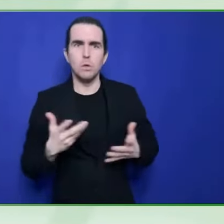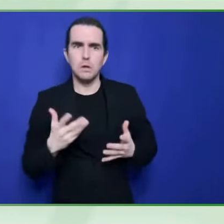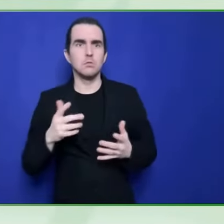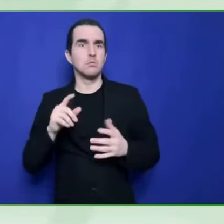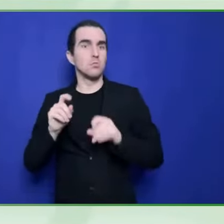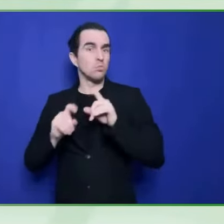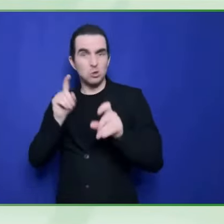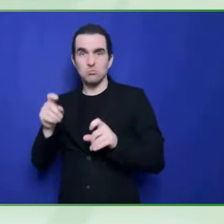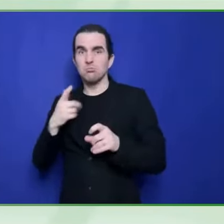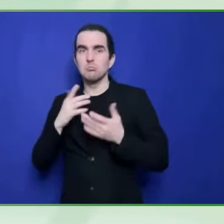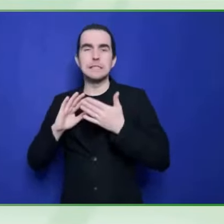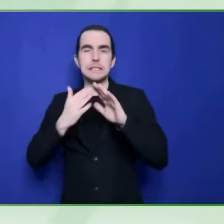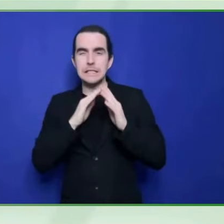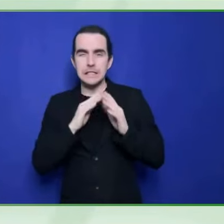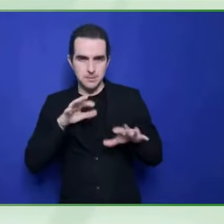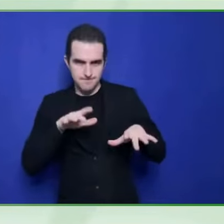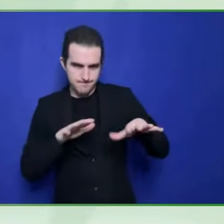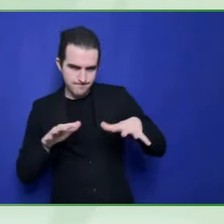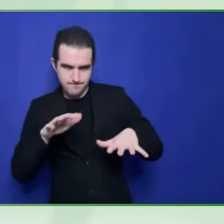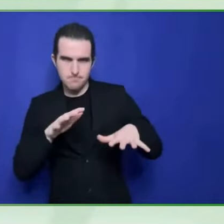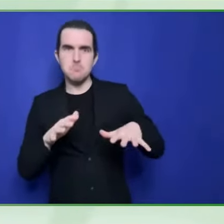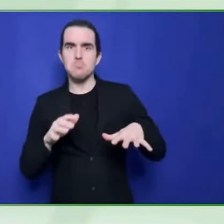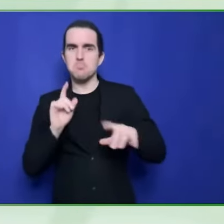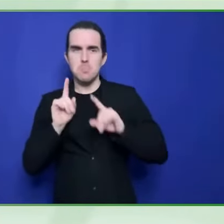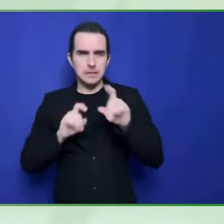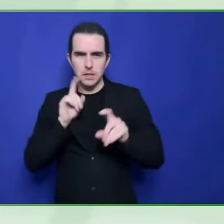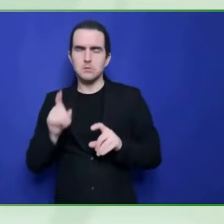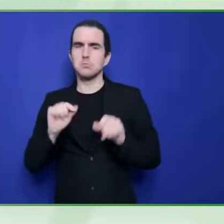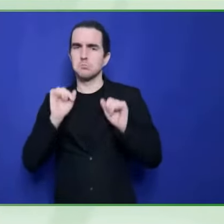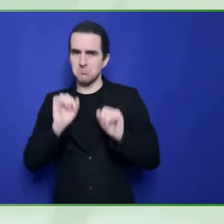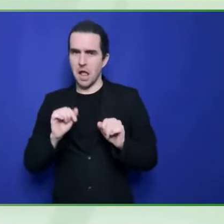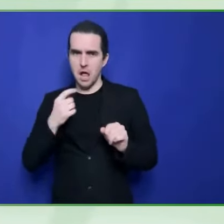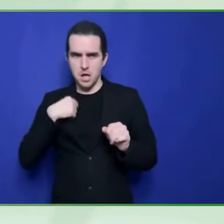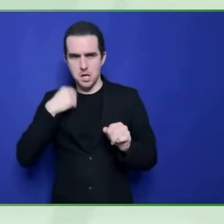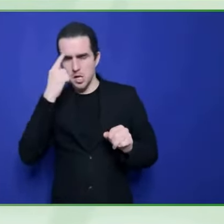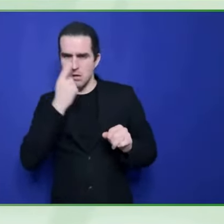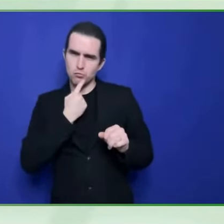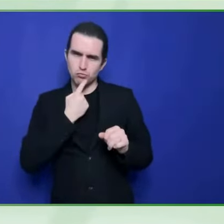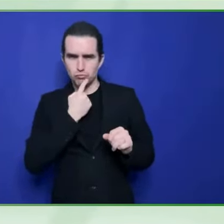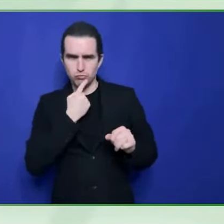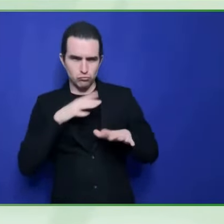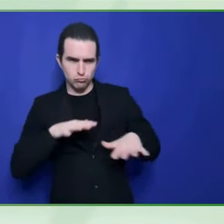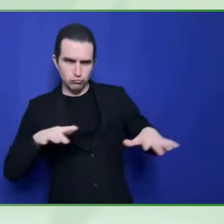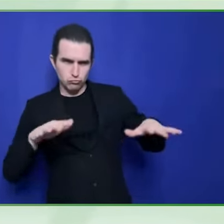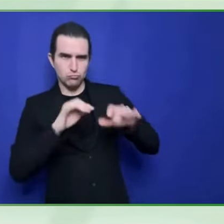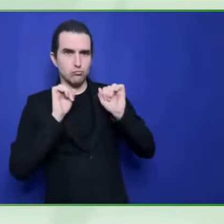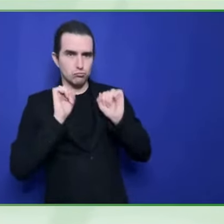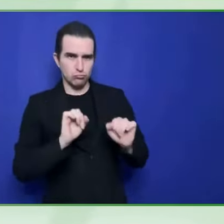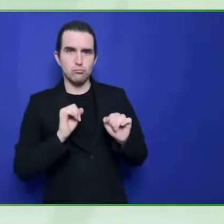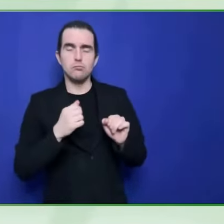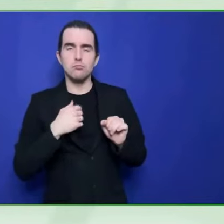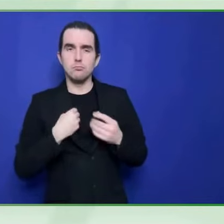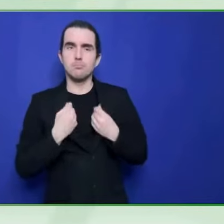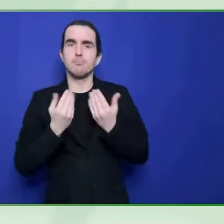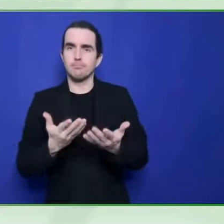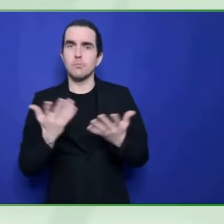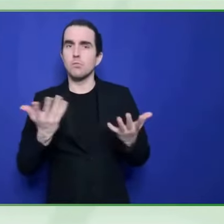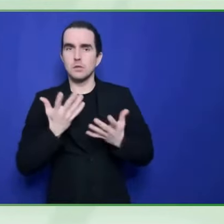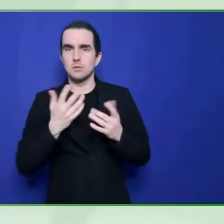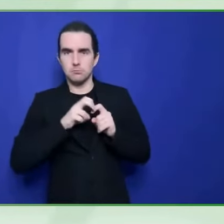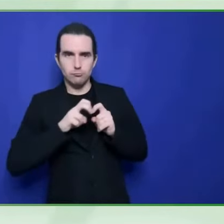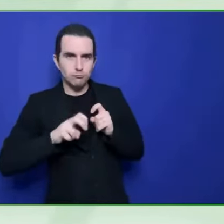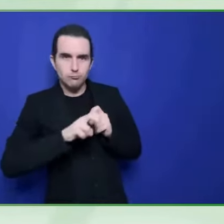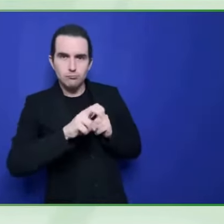bus stop? Where should we put a needle exchange program in a way to make it the most